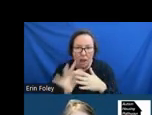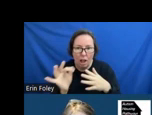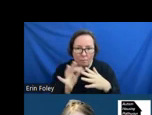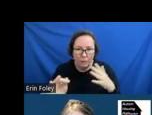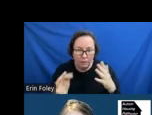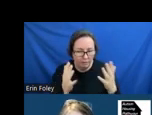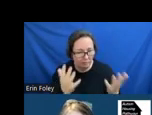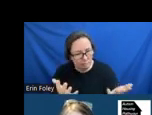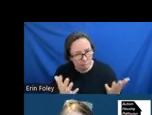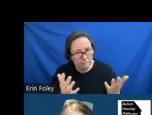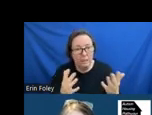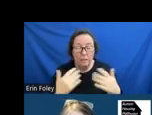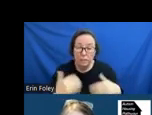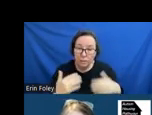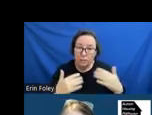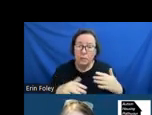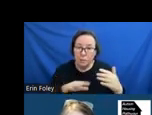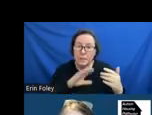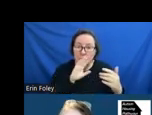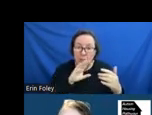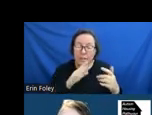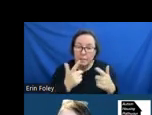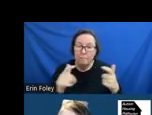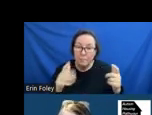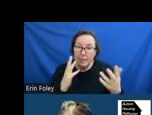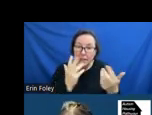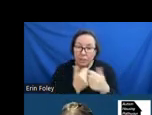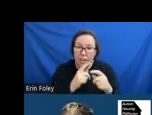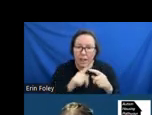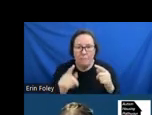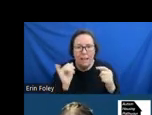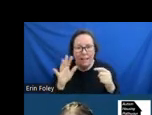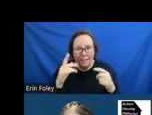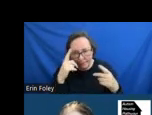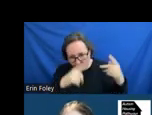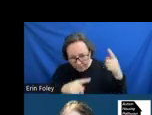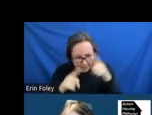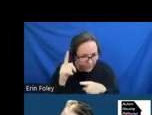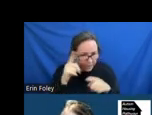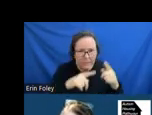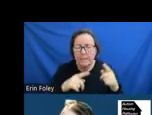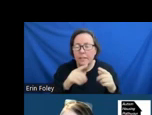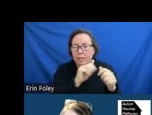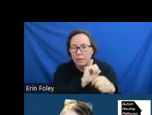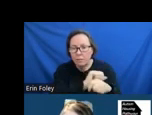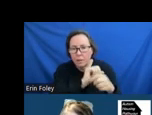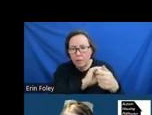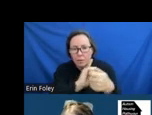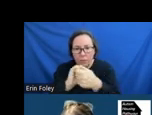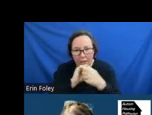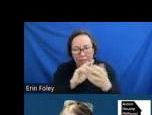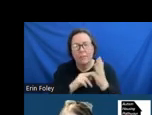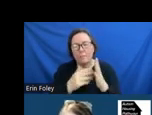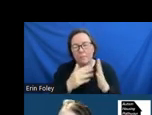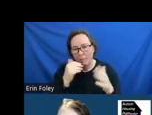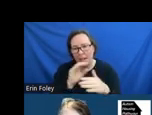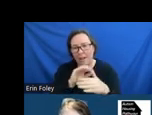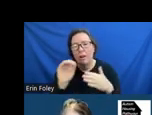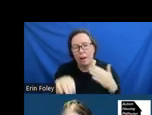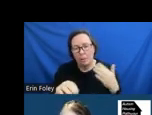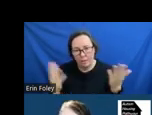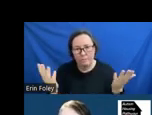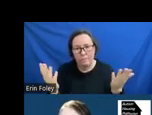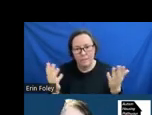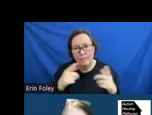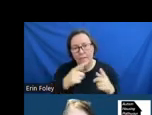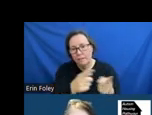that can be daunting, but it can lead to better outcomes. For one thing, people get to choose who they live with. If you